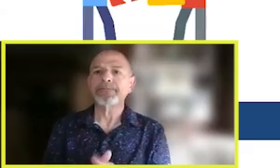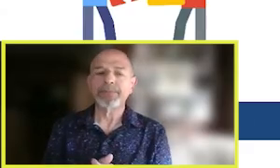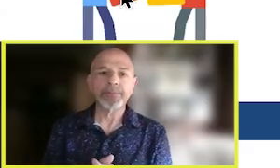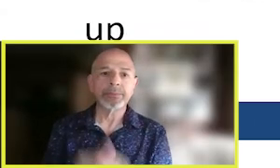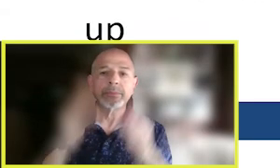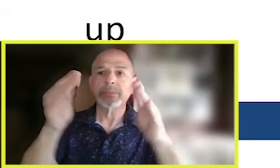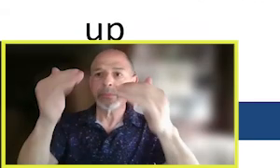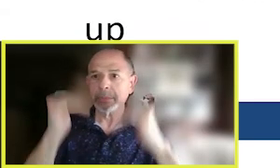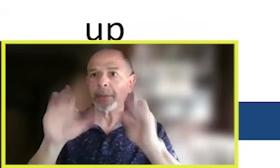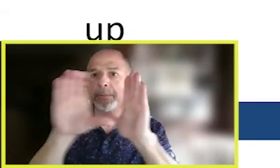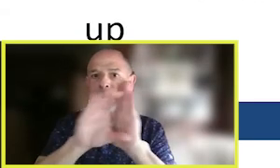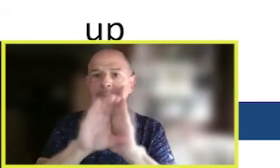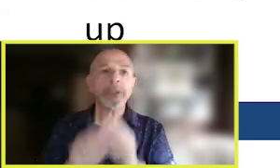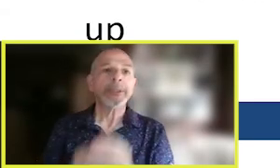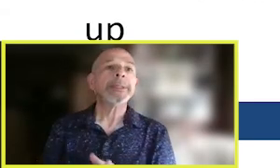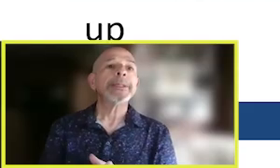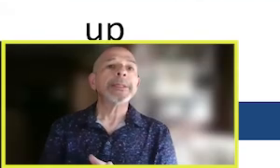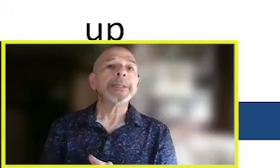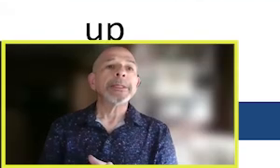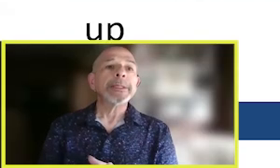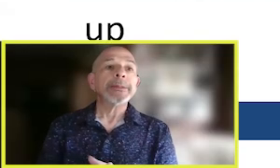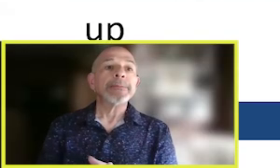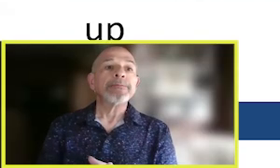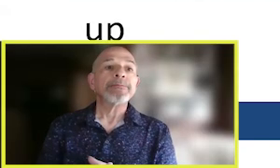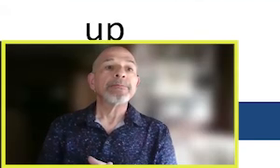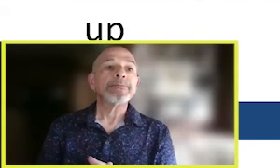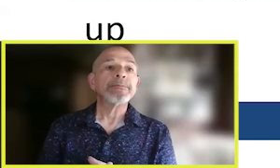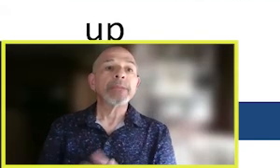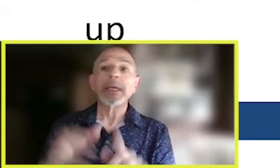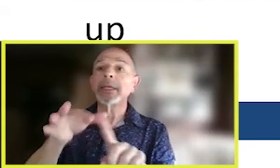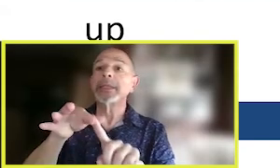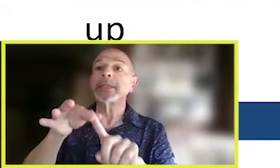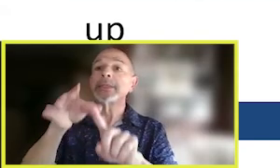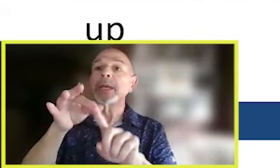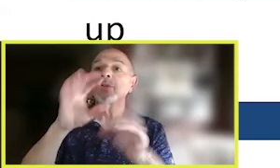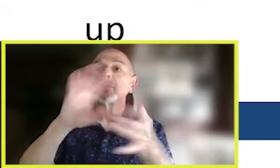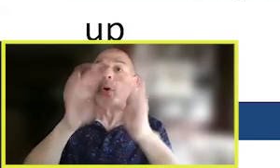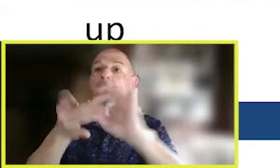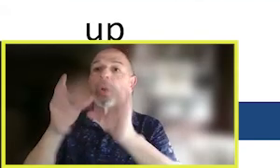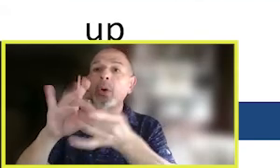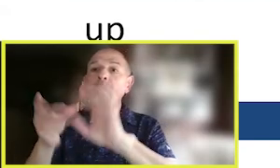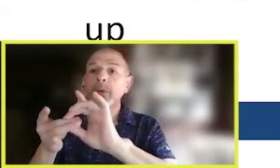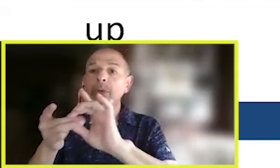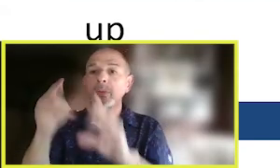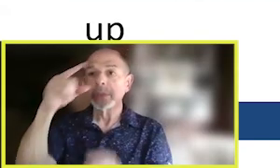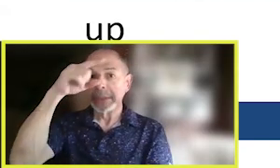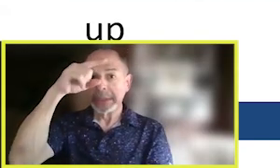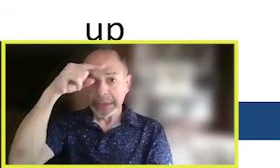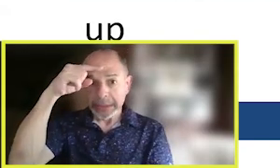Okay, next slide. More good news. Special Olympics, the Summer Games of